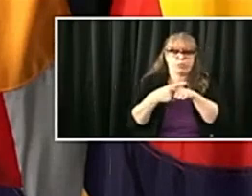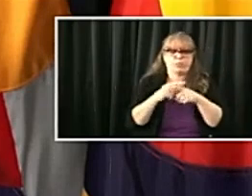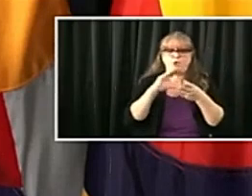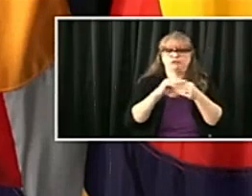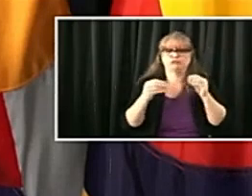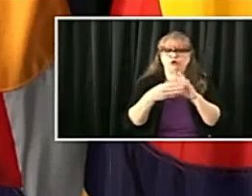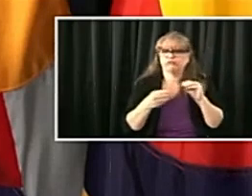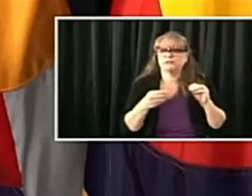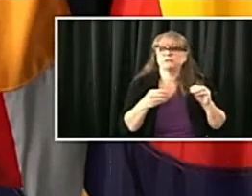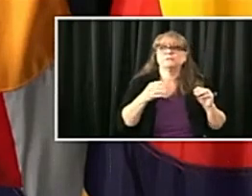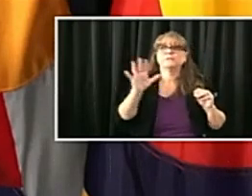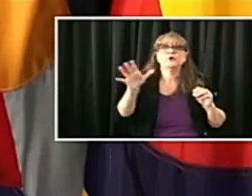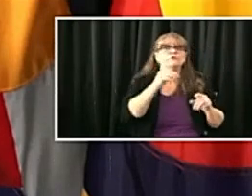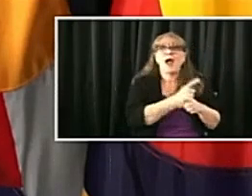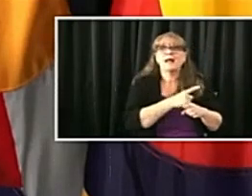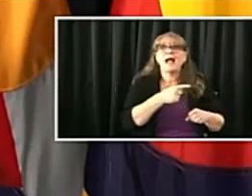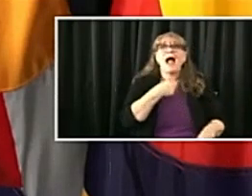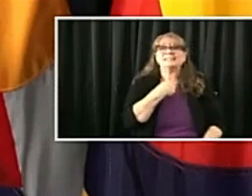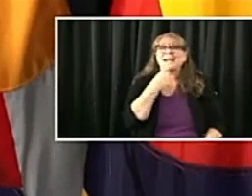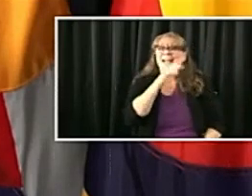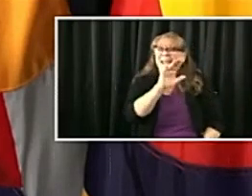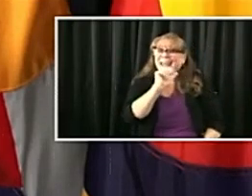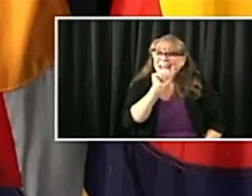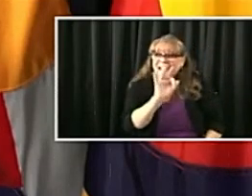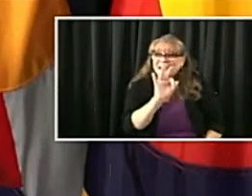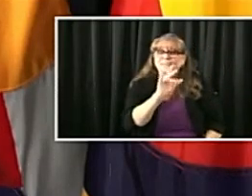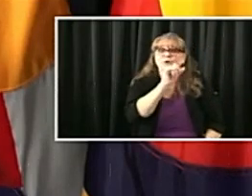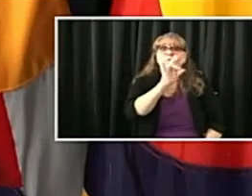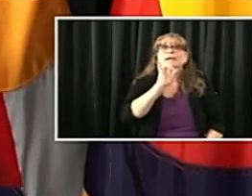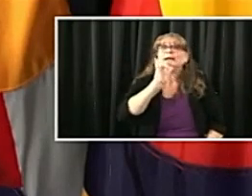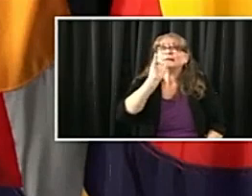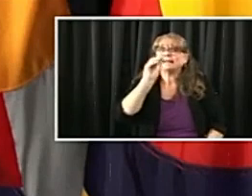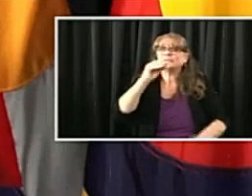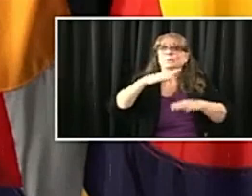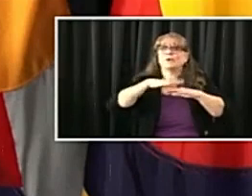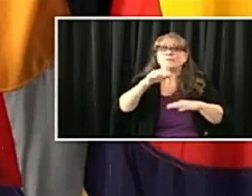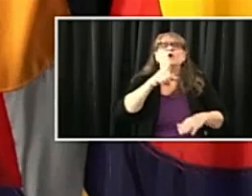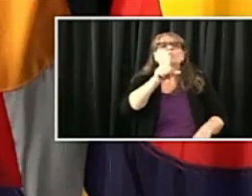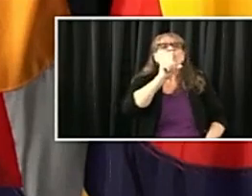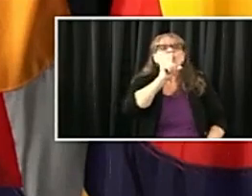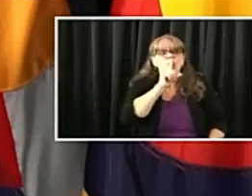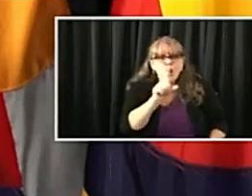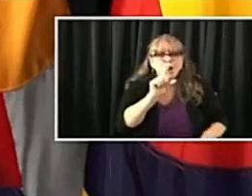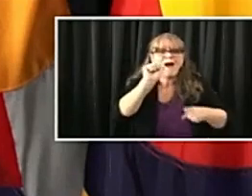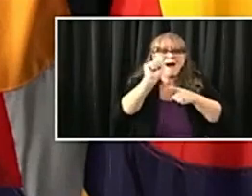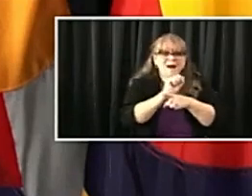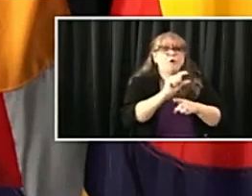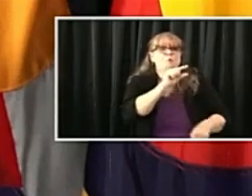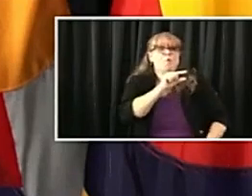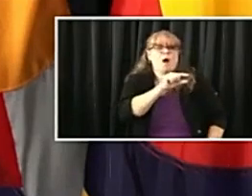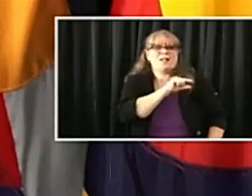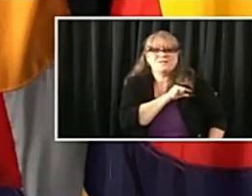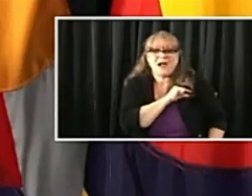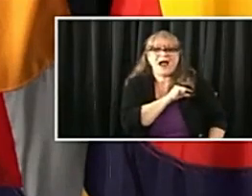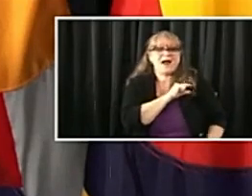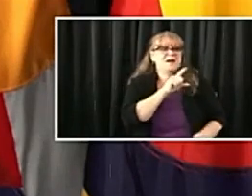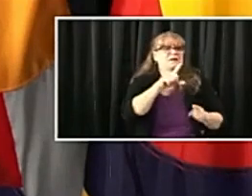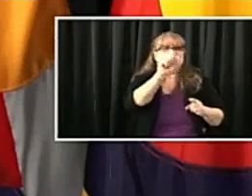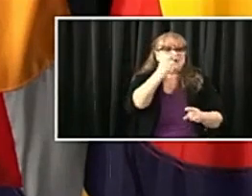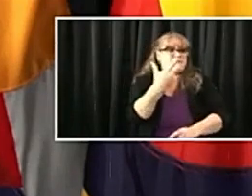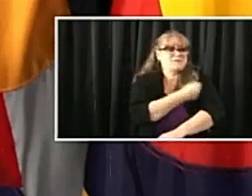70 and up, you're eligible for the vaccine. You can get it anywhere. Now, that's very simple in a